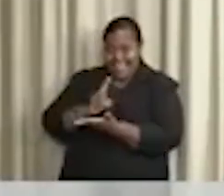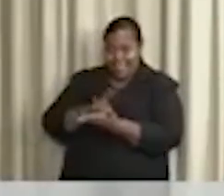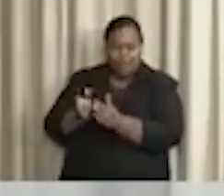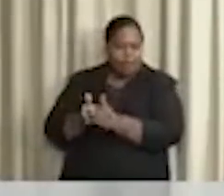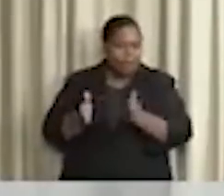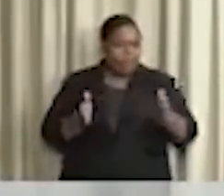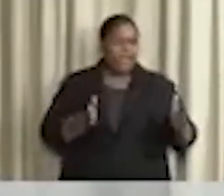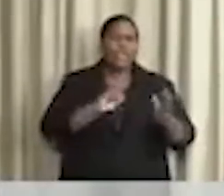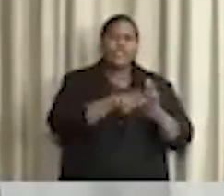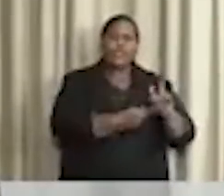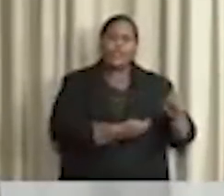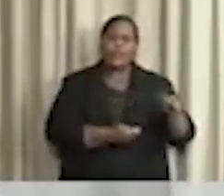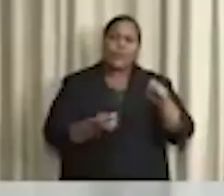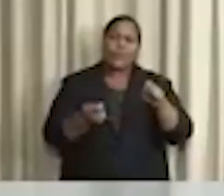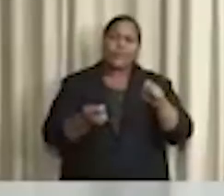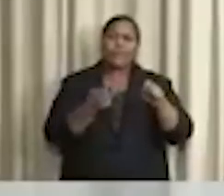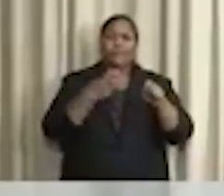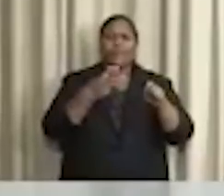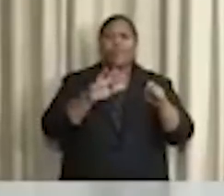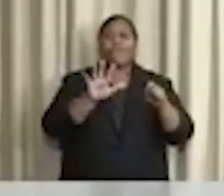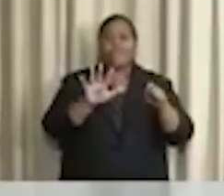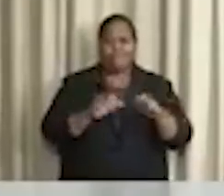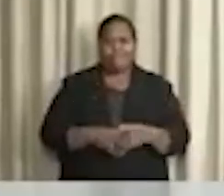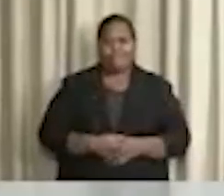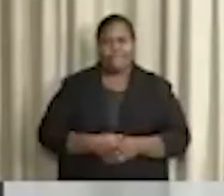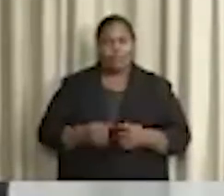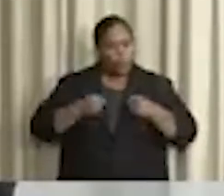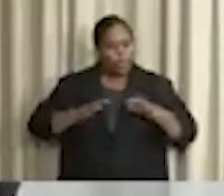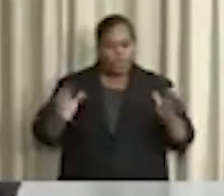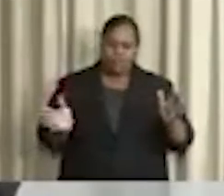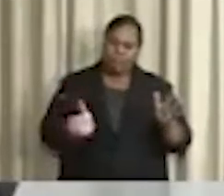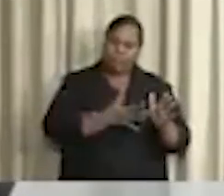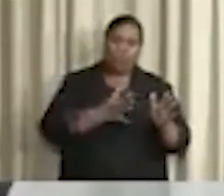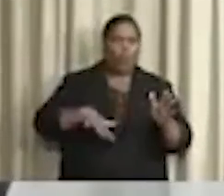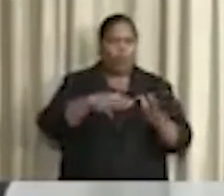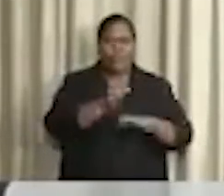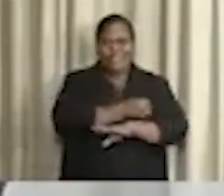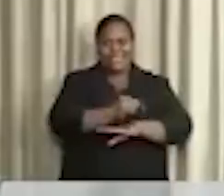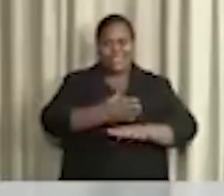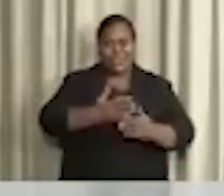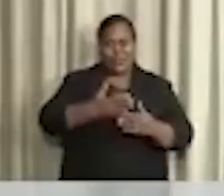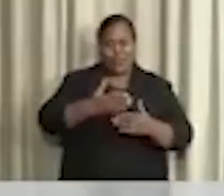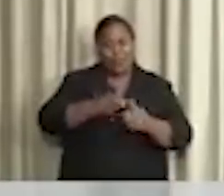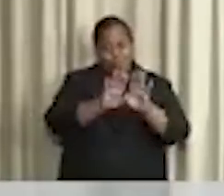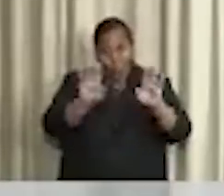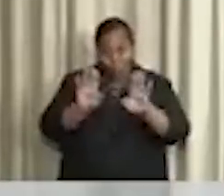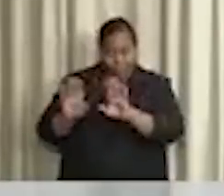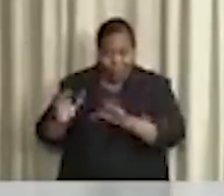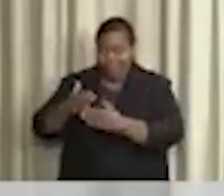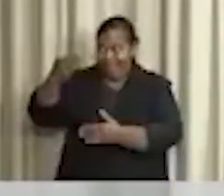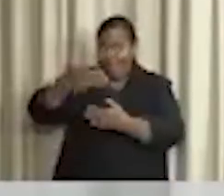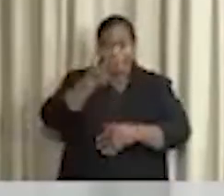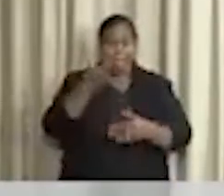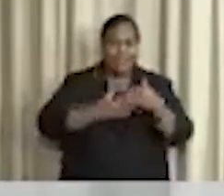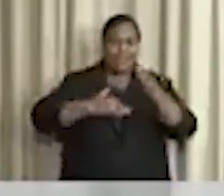until January 2025, with provisions for an extension after consultation with the